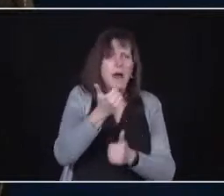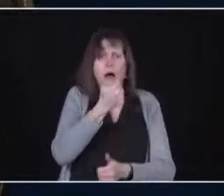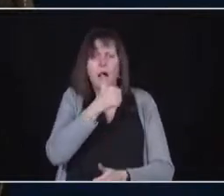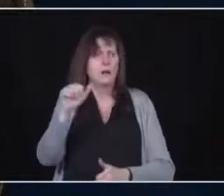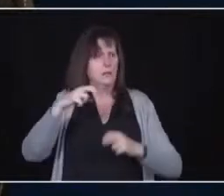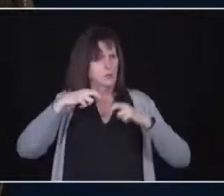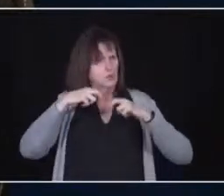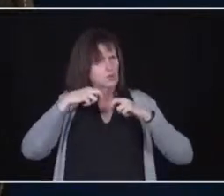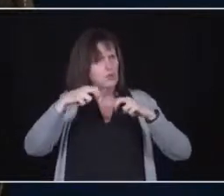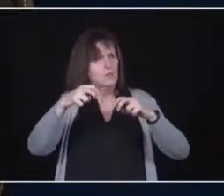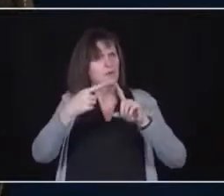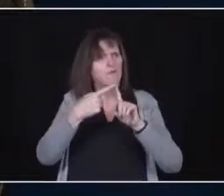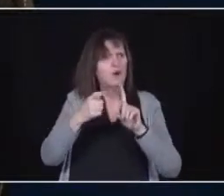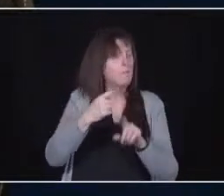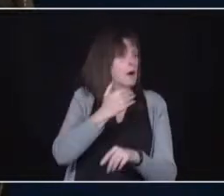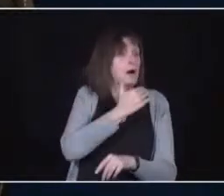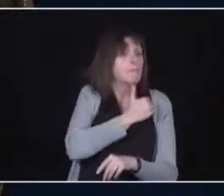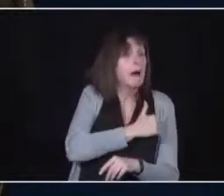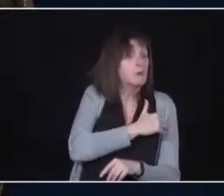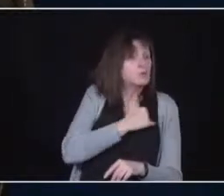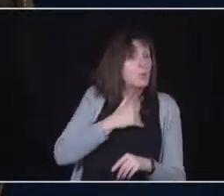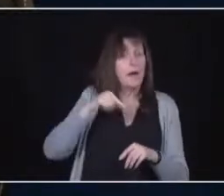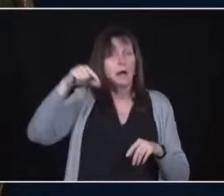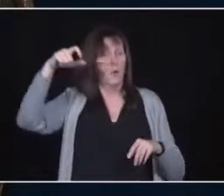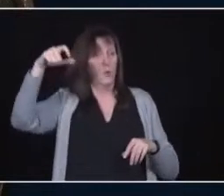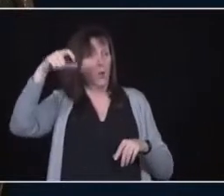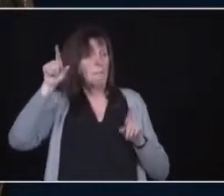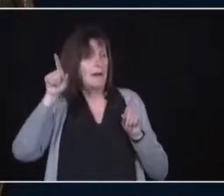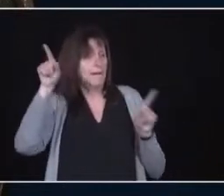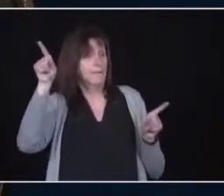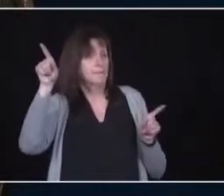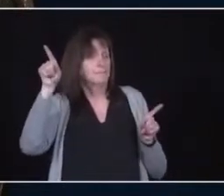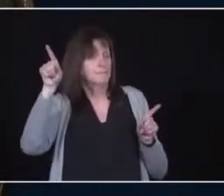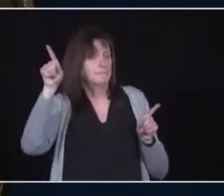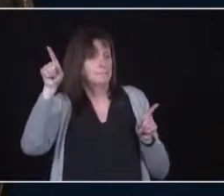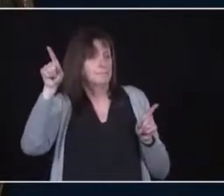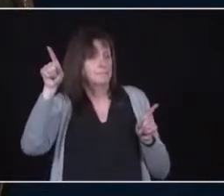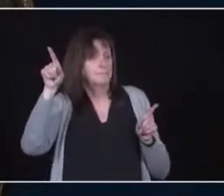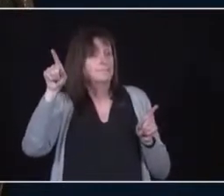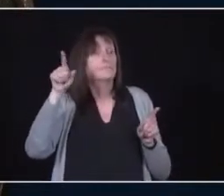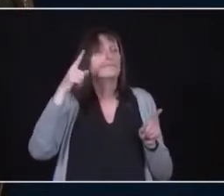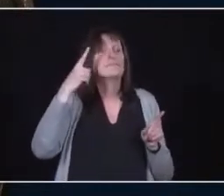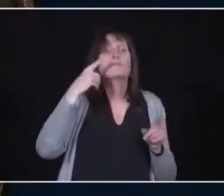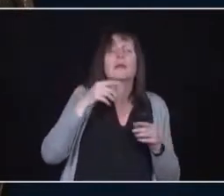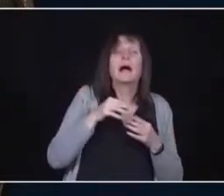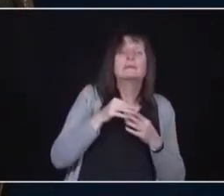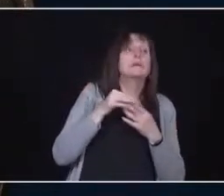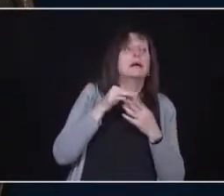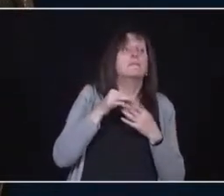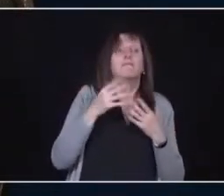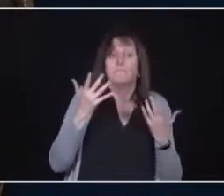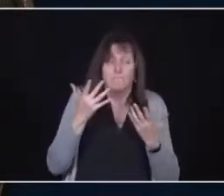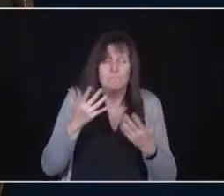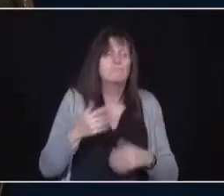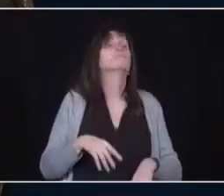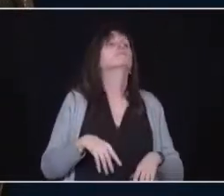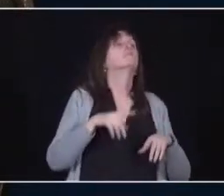provinces of Manitoba and Quebec, with the exception purposes such as work, medical